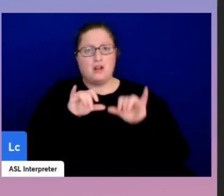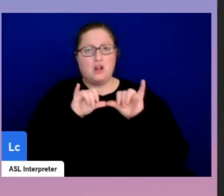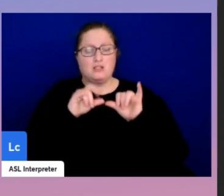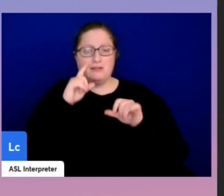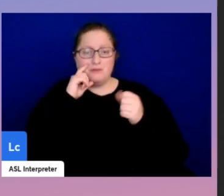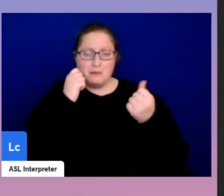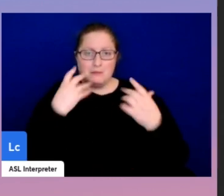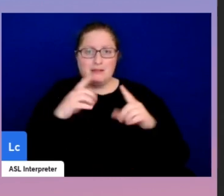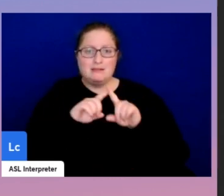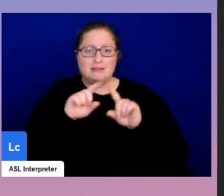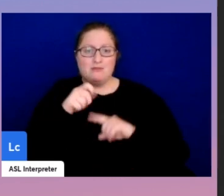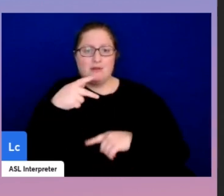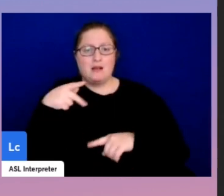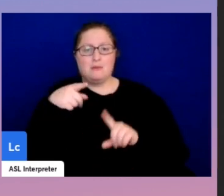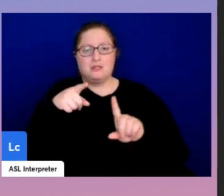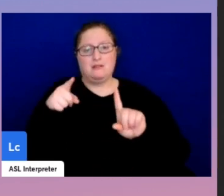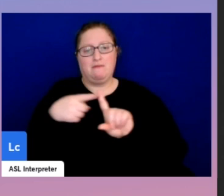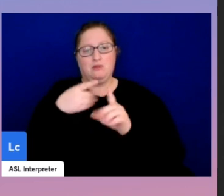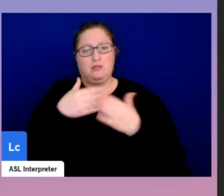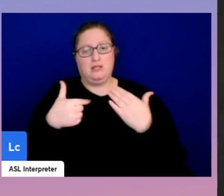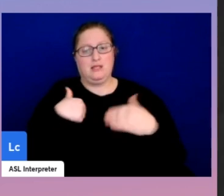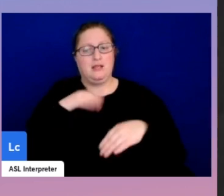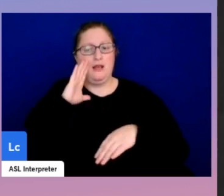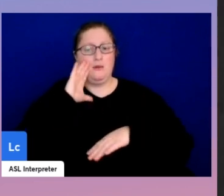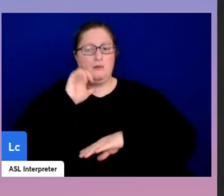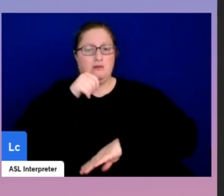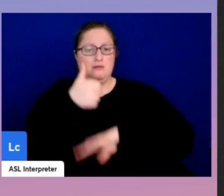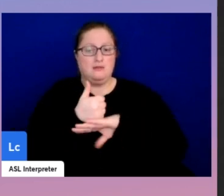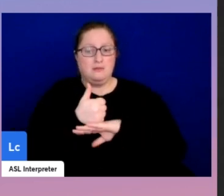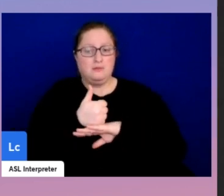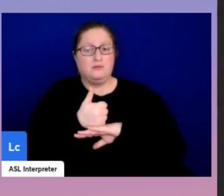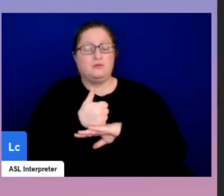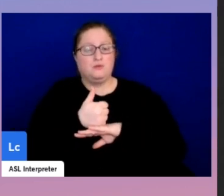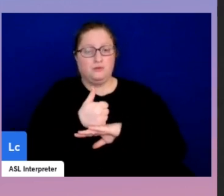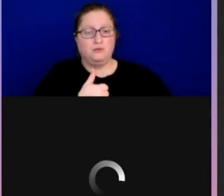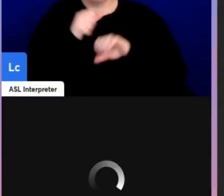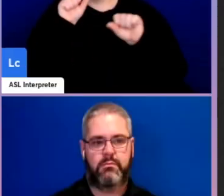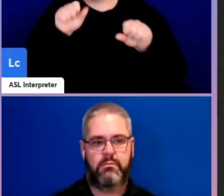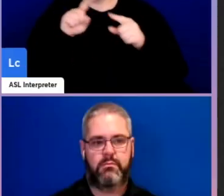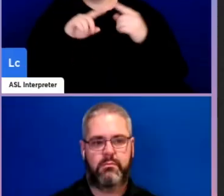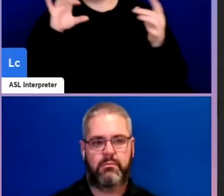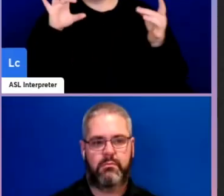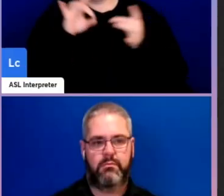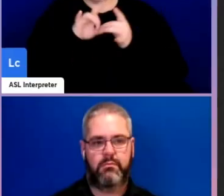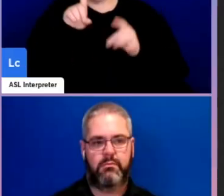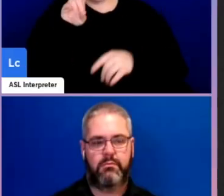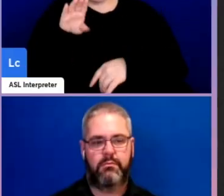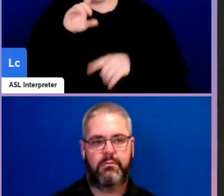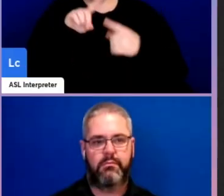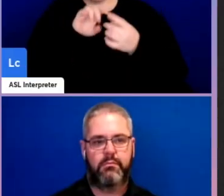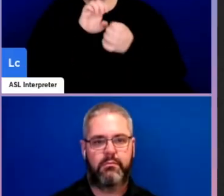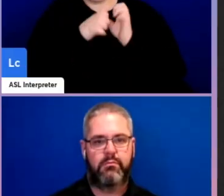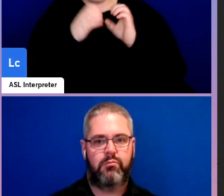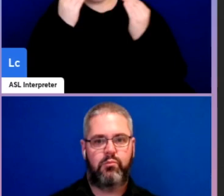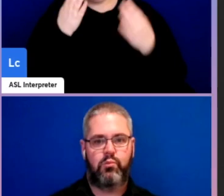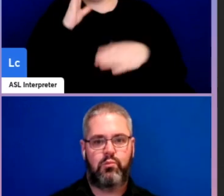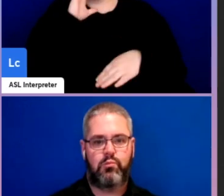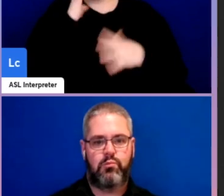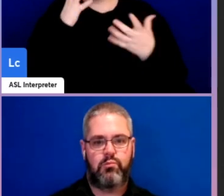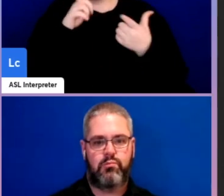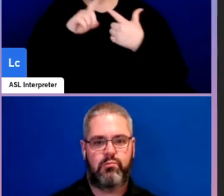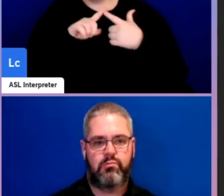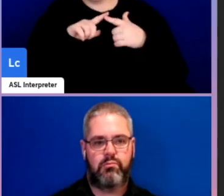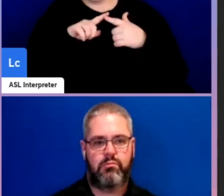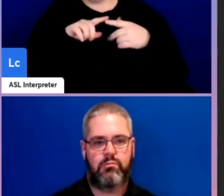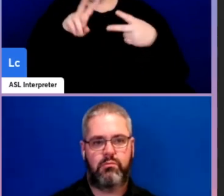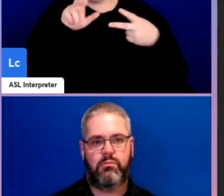apps, this is sort of the first things that I've established, that in order to connect to databases and to encrypt data, you're going to want to call on this Vault